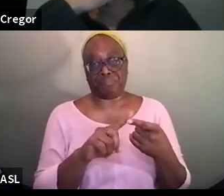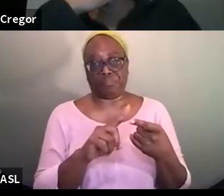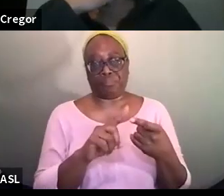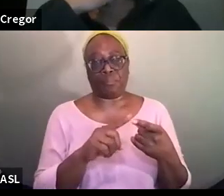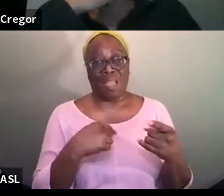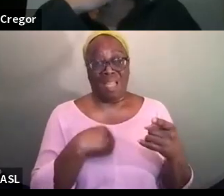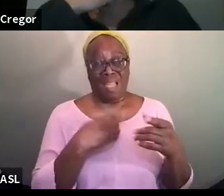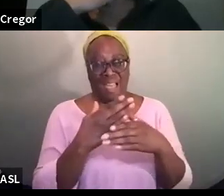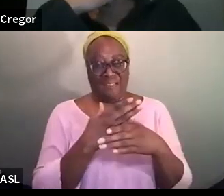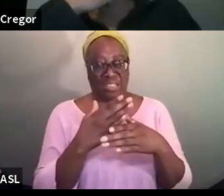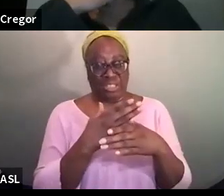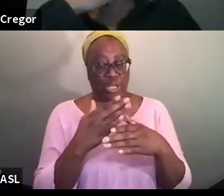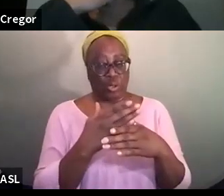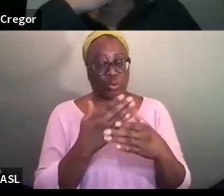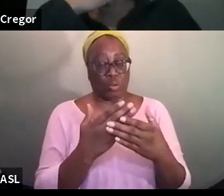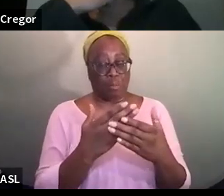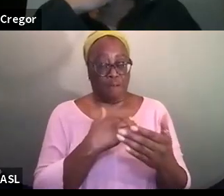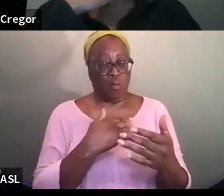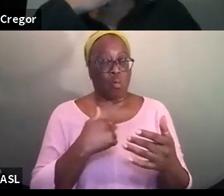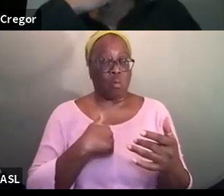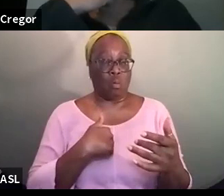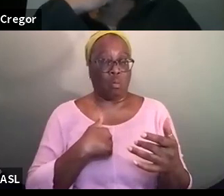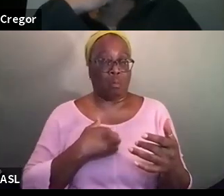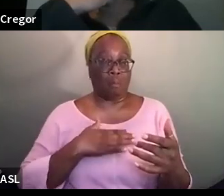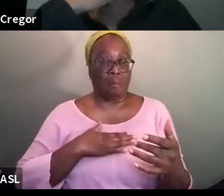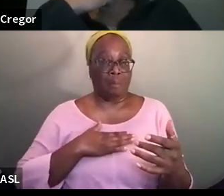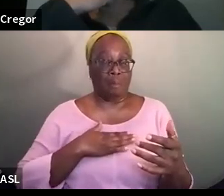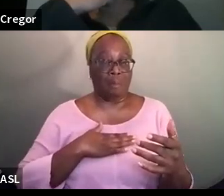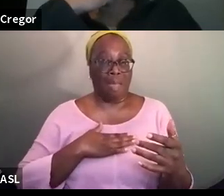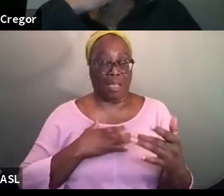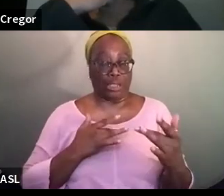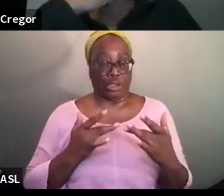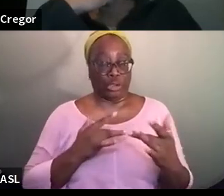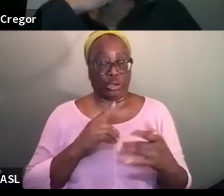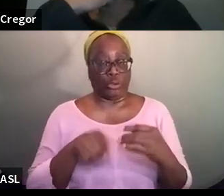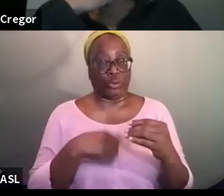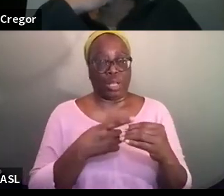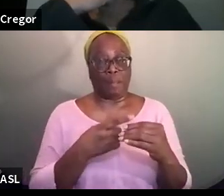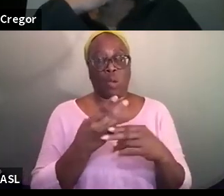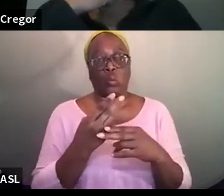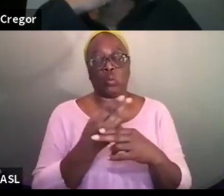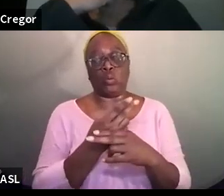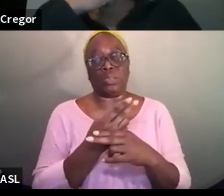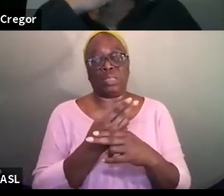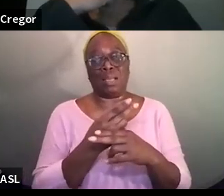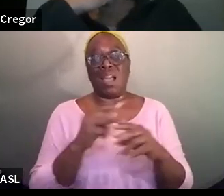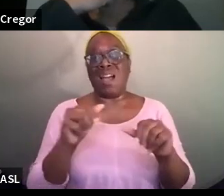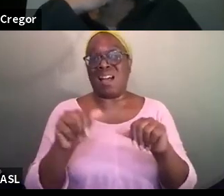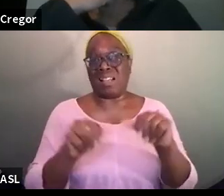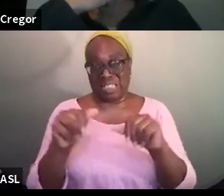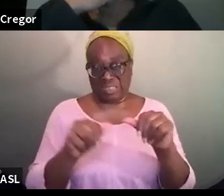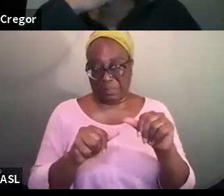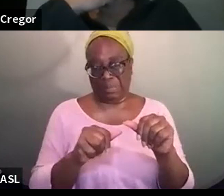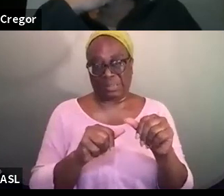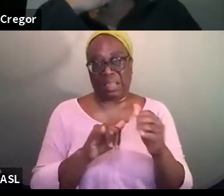task force previously my concerns about utilizing assessments in this